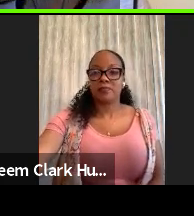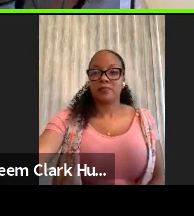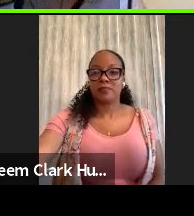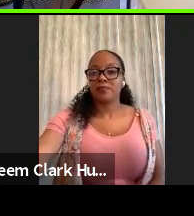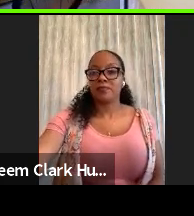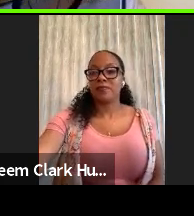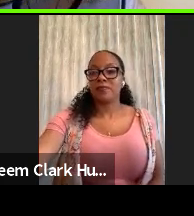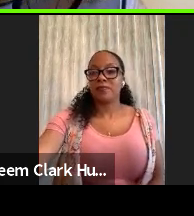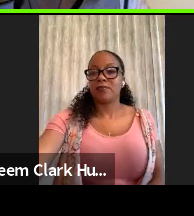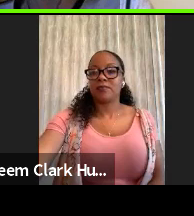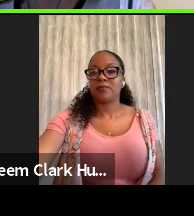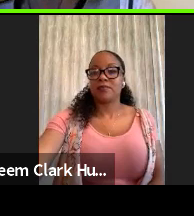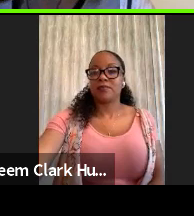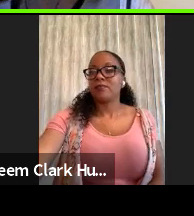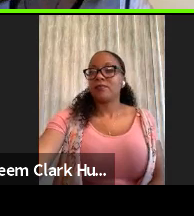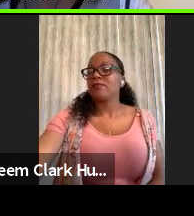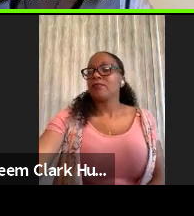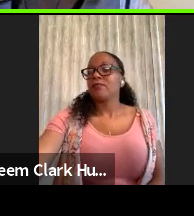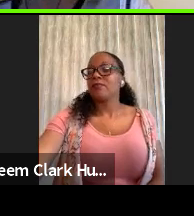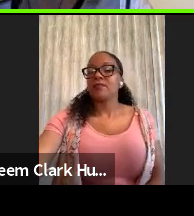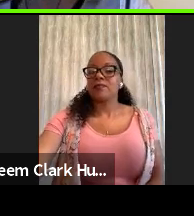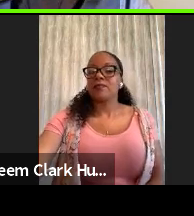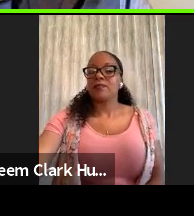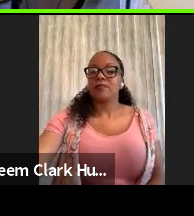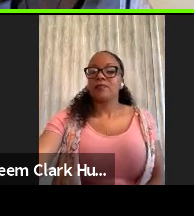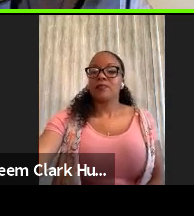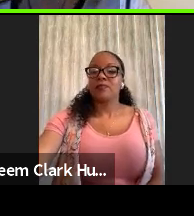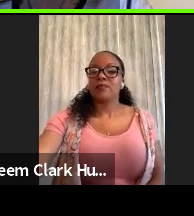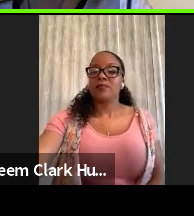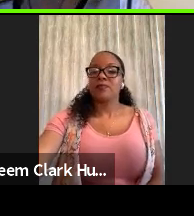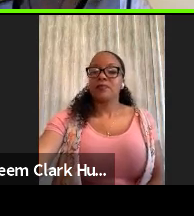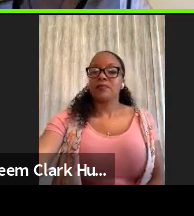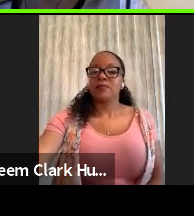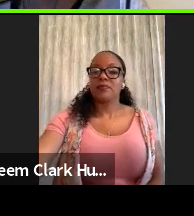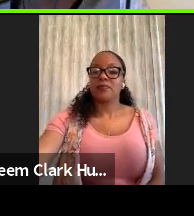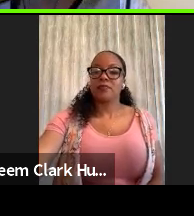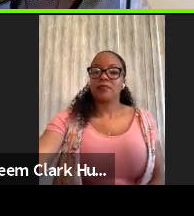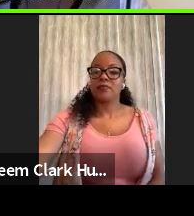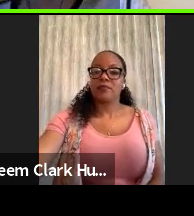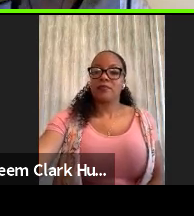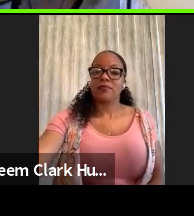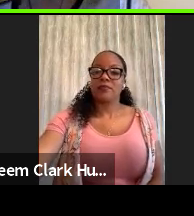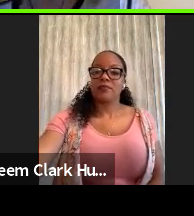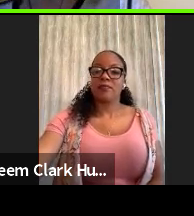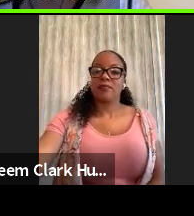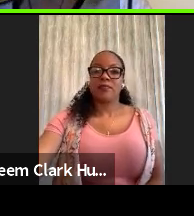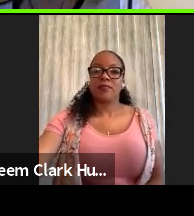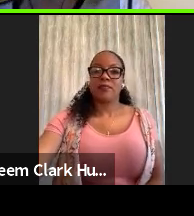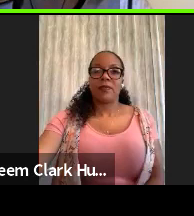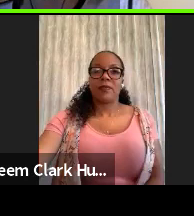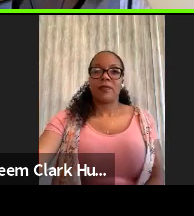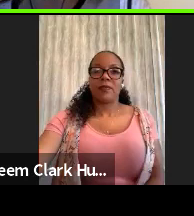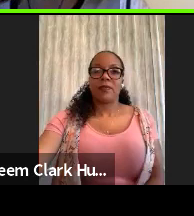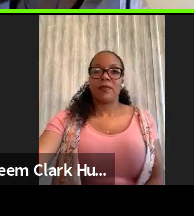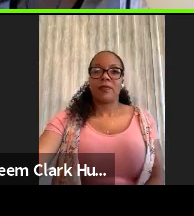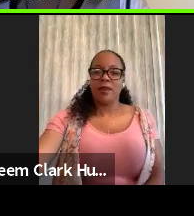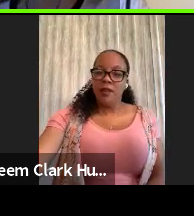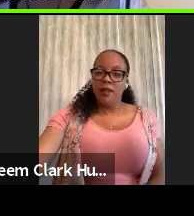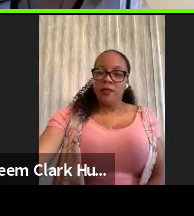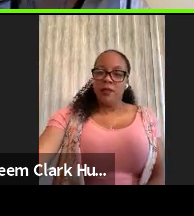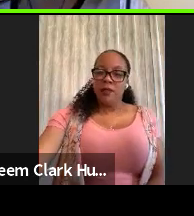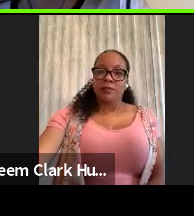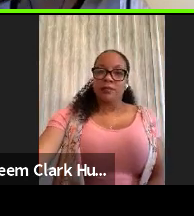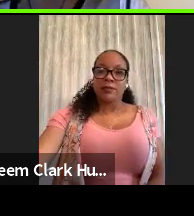23% in St. Louis, and even more in the county at 30%. This is very much warranted as pull and push